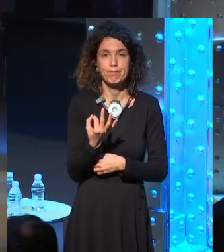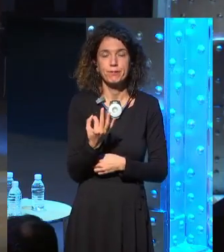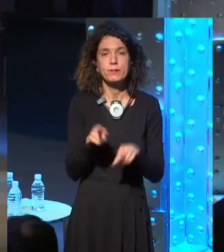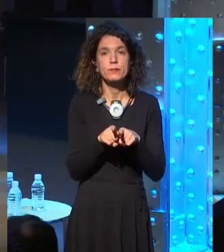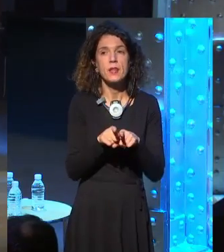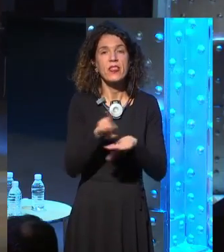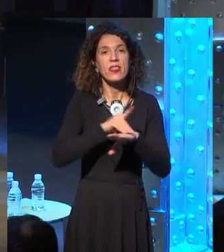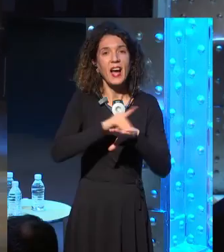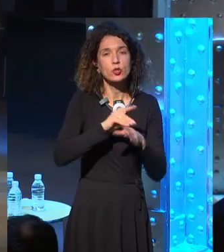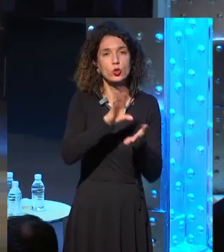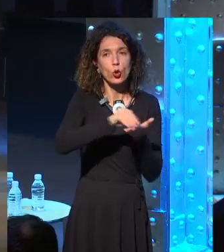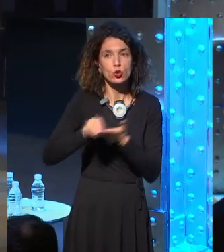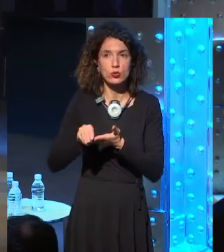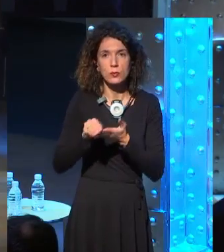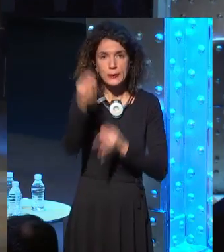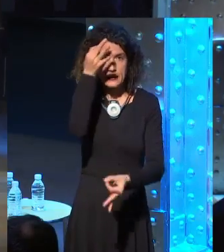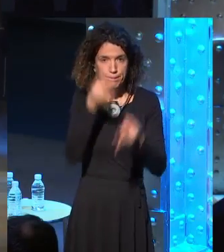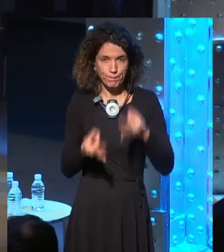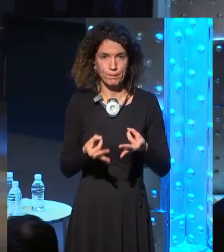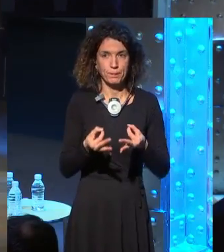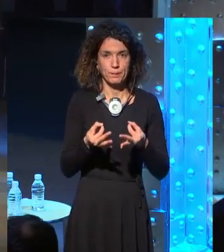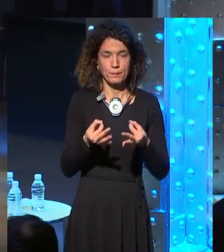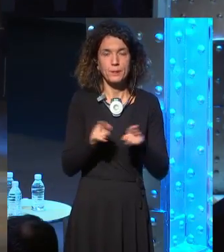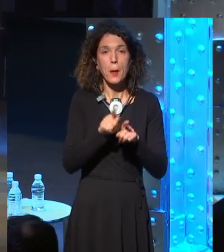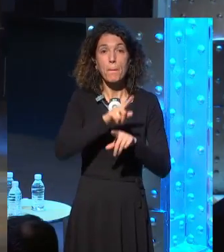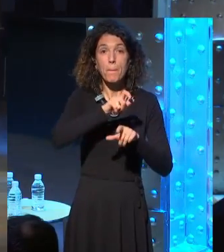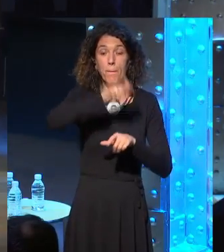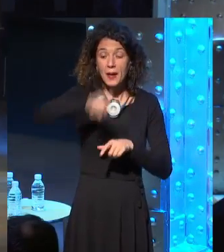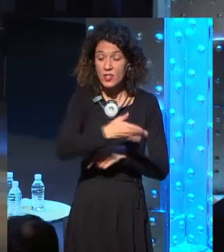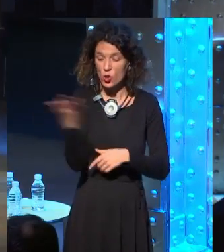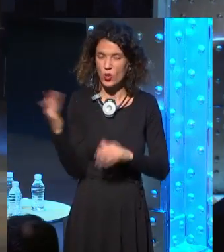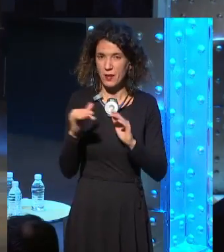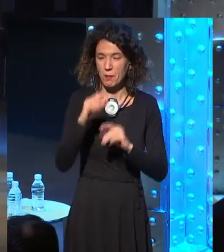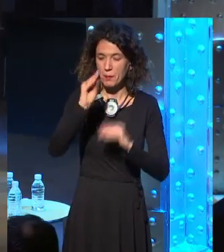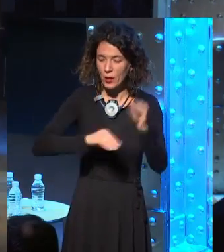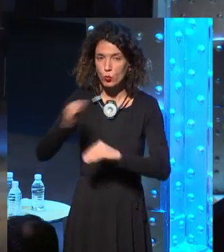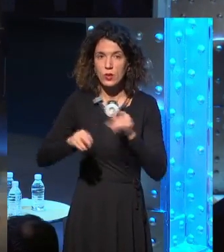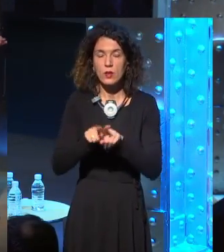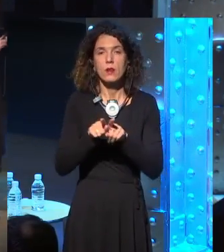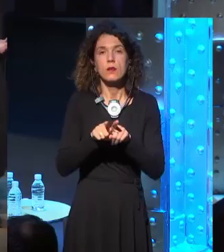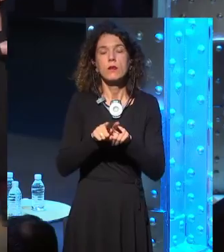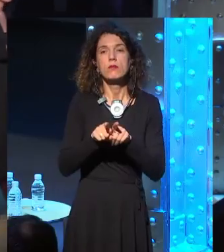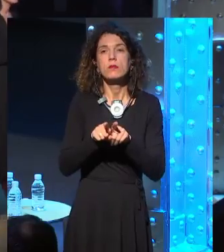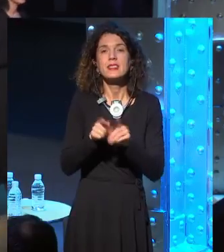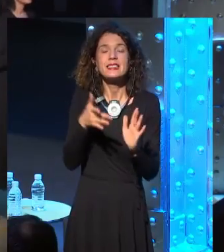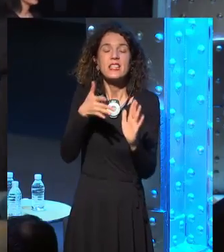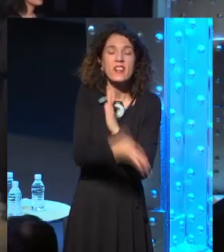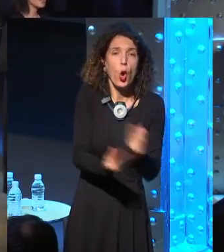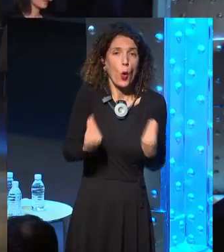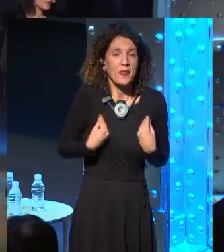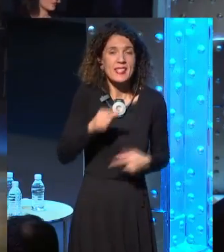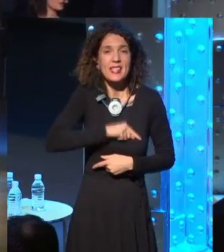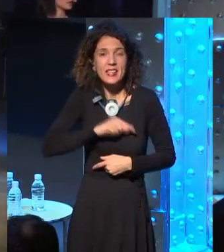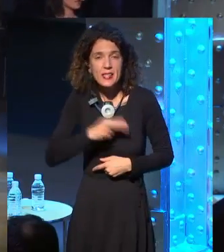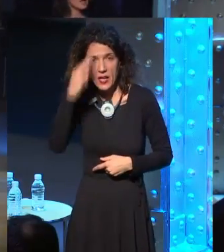to ask people about their meaning in life. If they are in need of public services, if they feel respected, if they